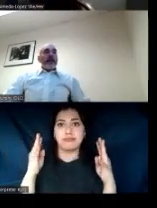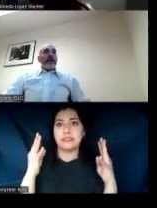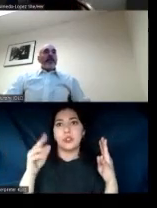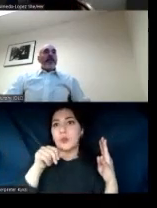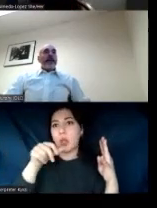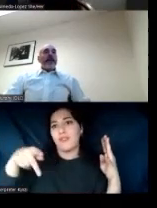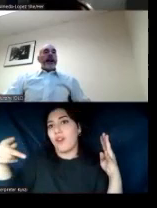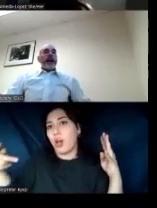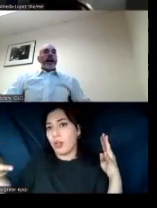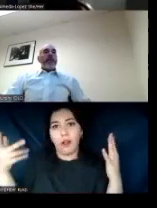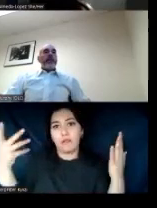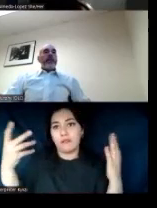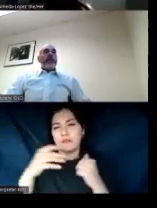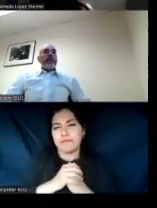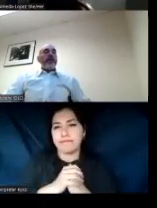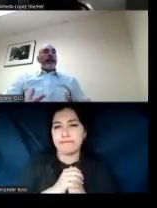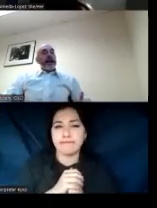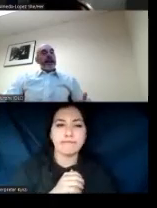So then